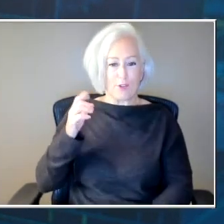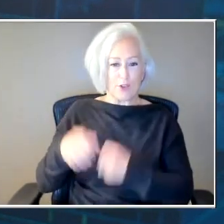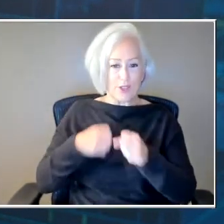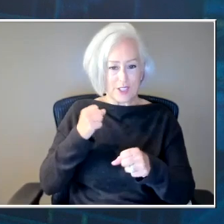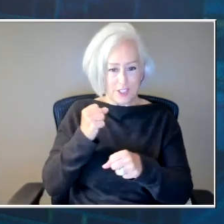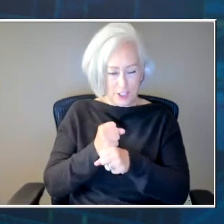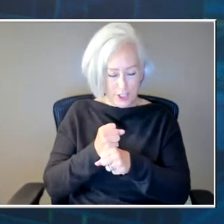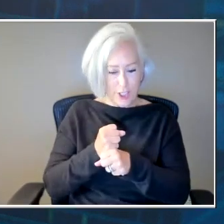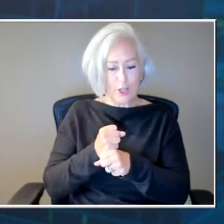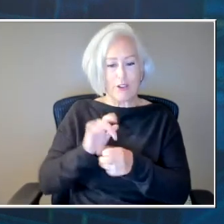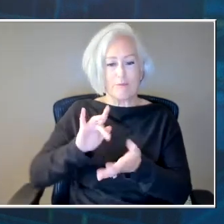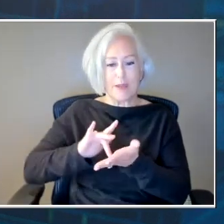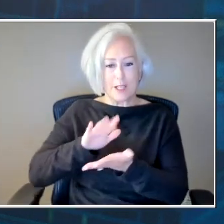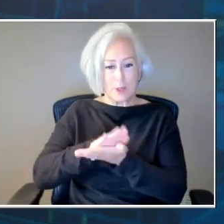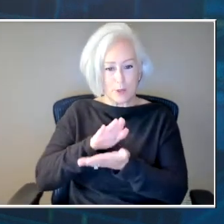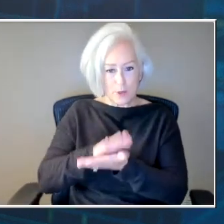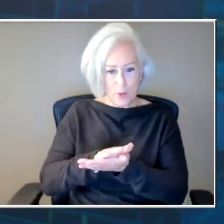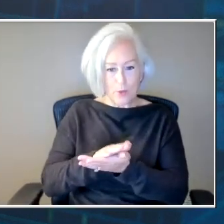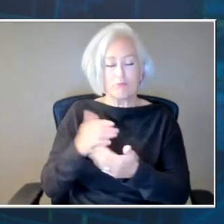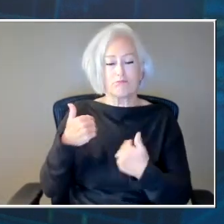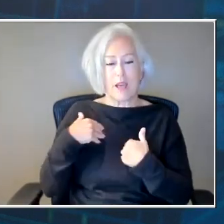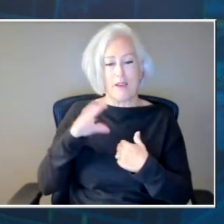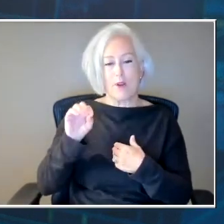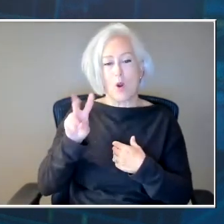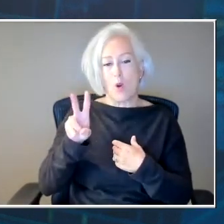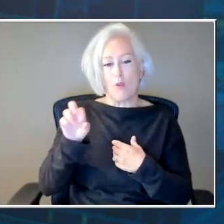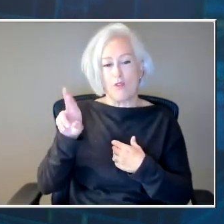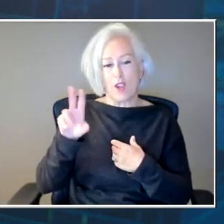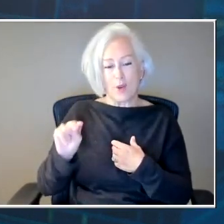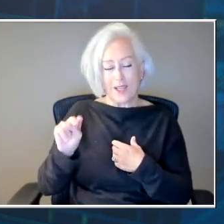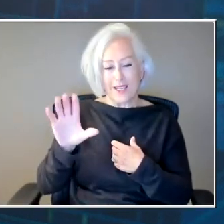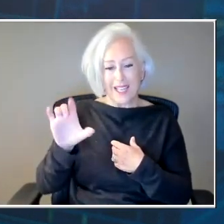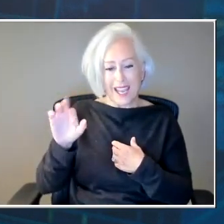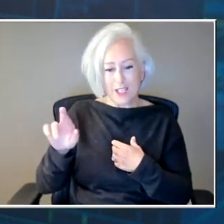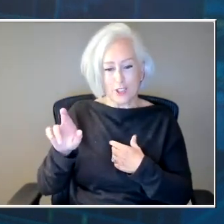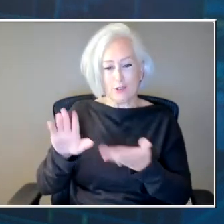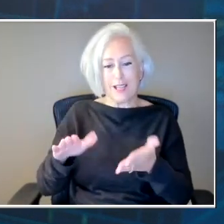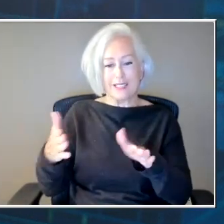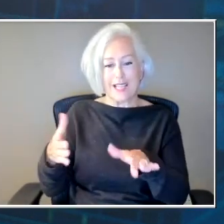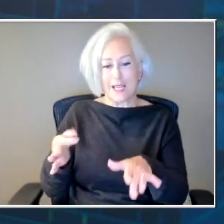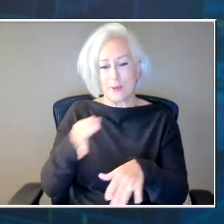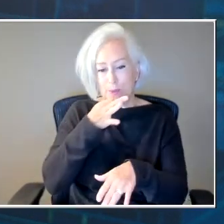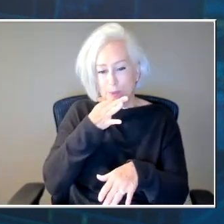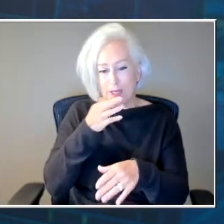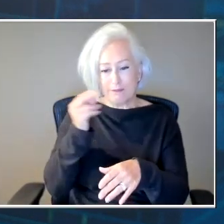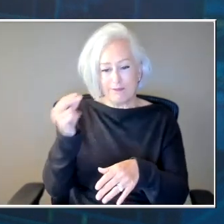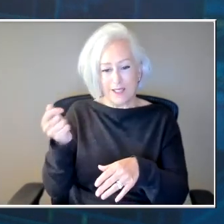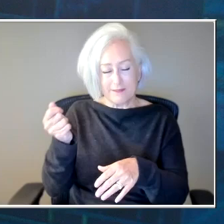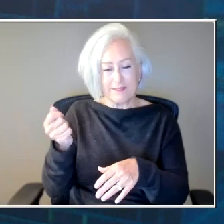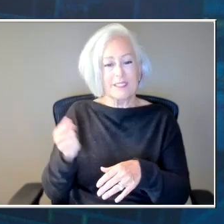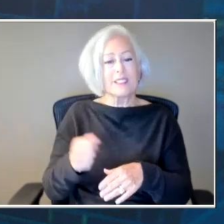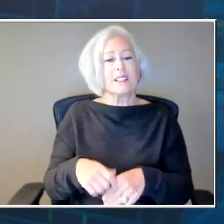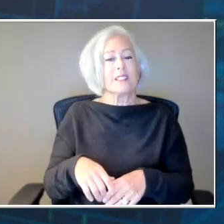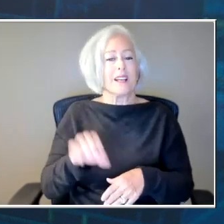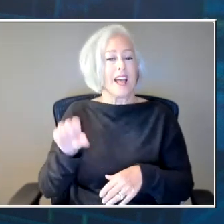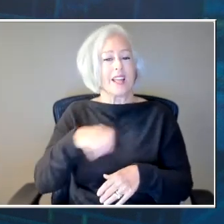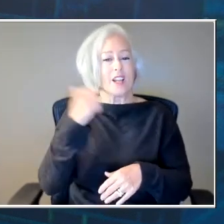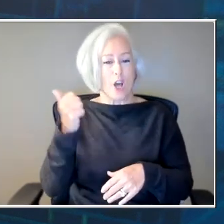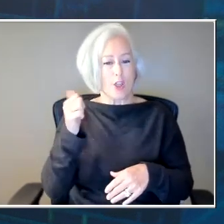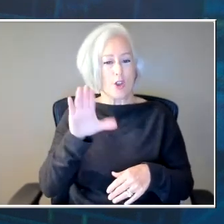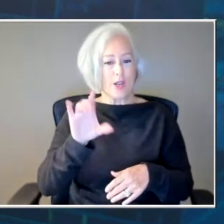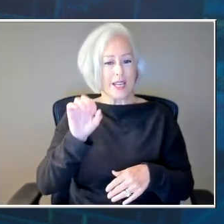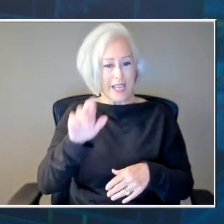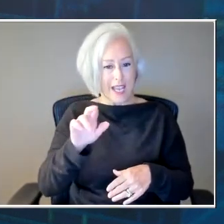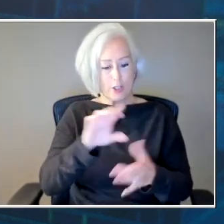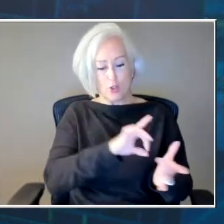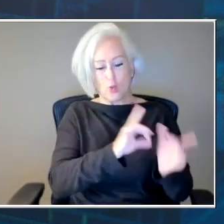cancer and died fairly quickly. And it turns out there are a number of other cancers associated with Lynch syndrome besides just